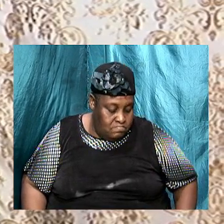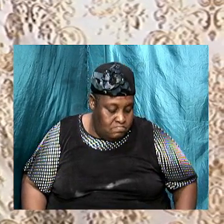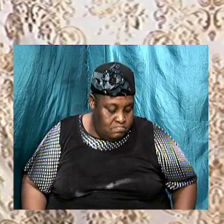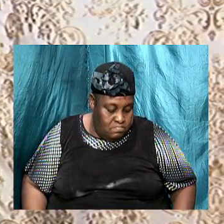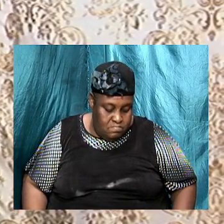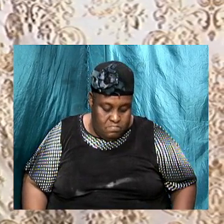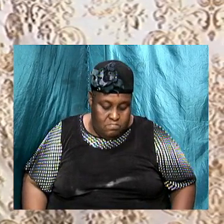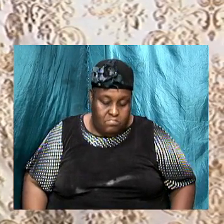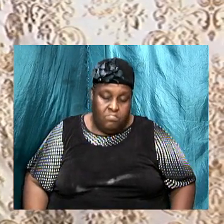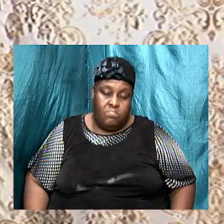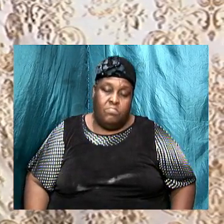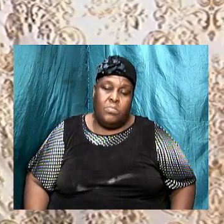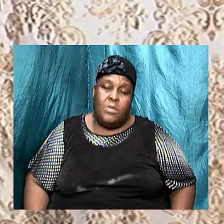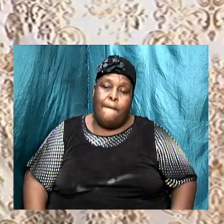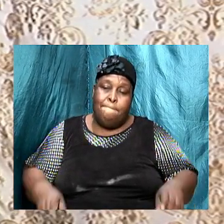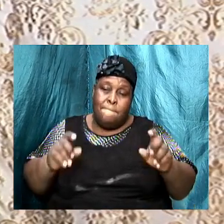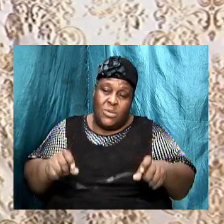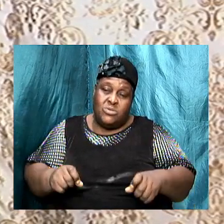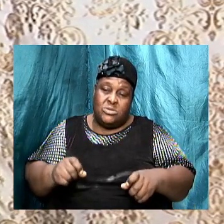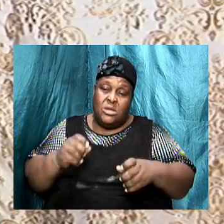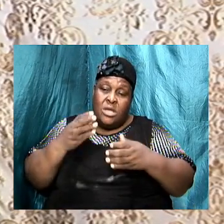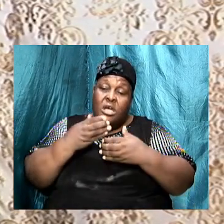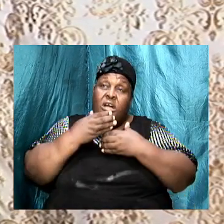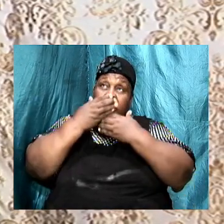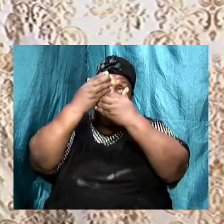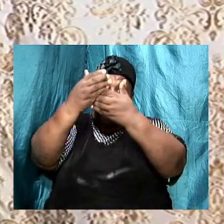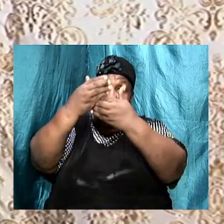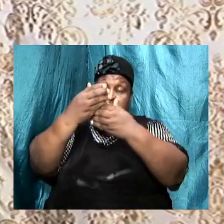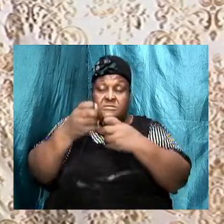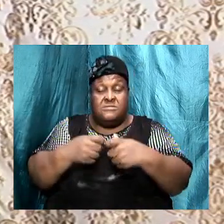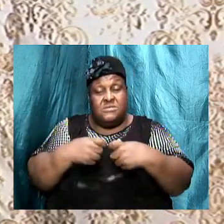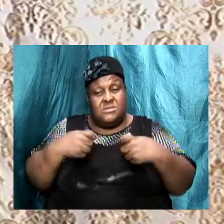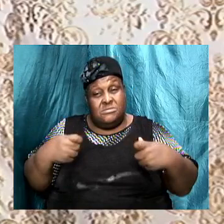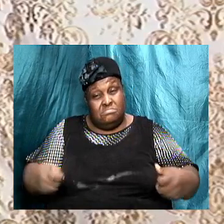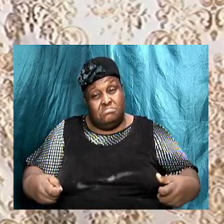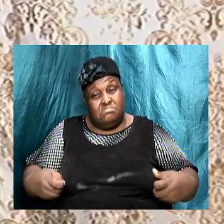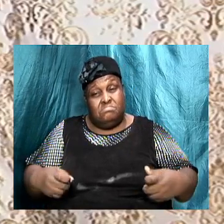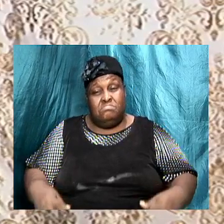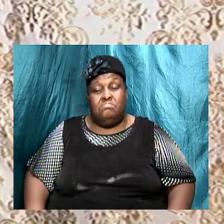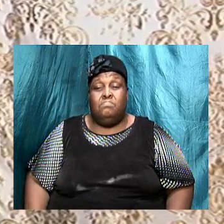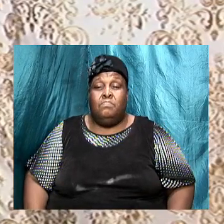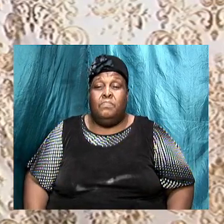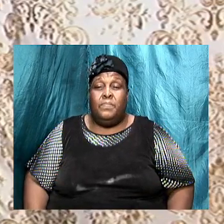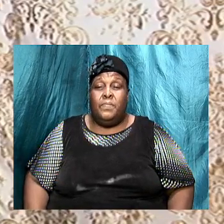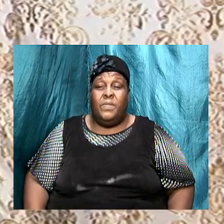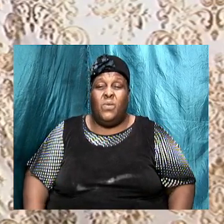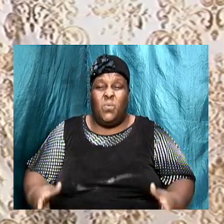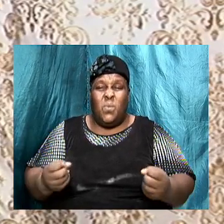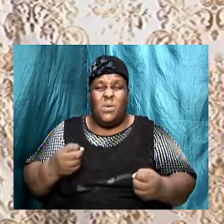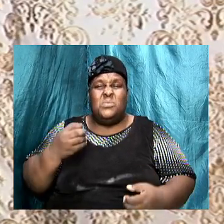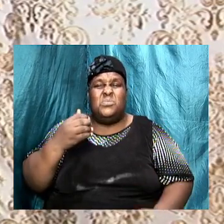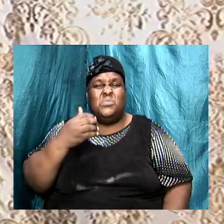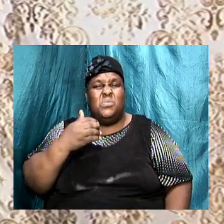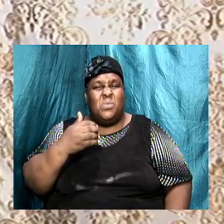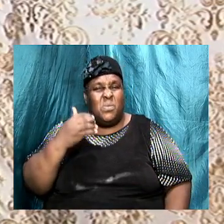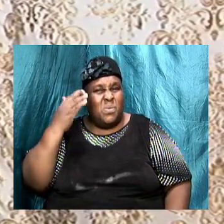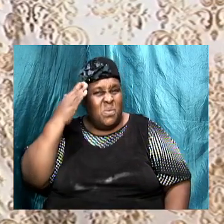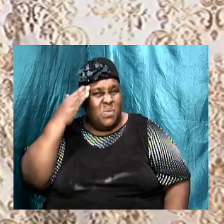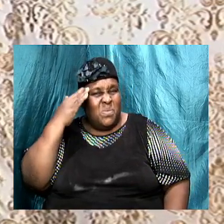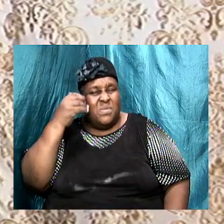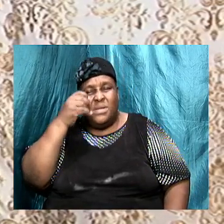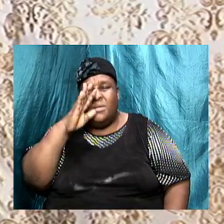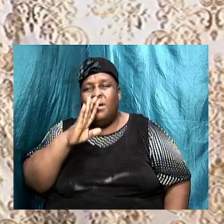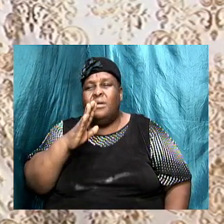they must confess their sins. And I want you to know that God knows everything.